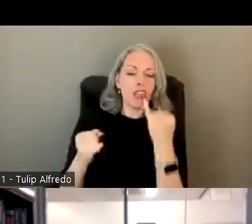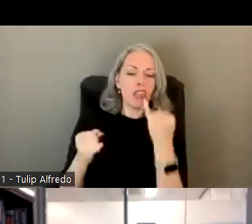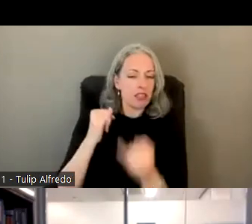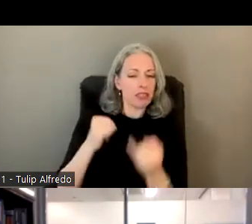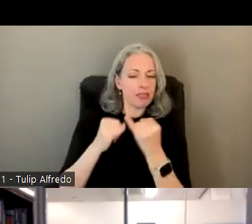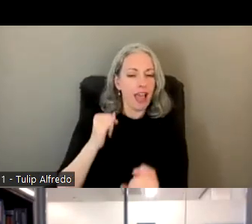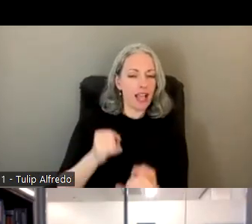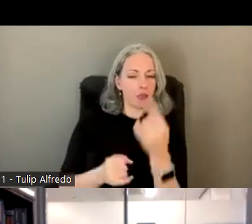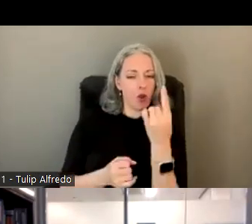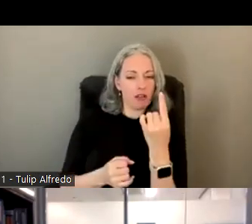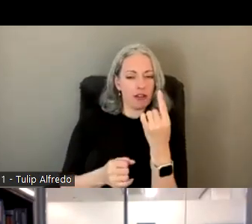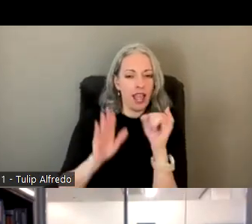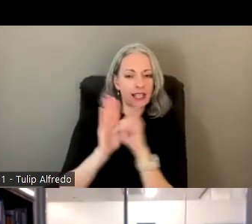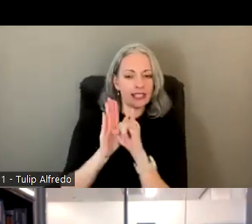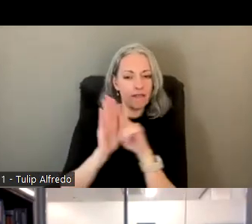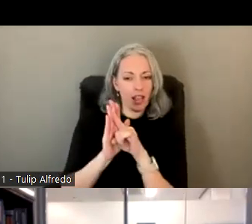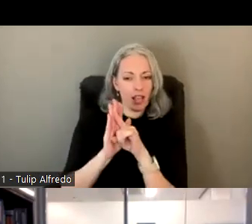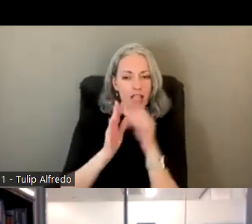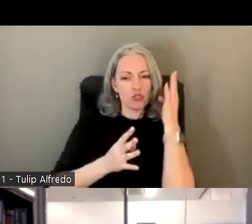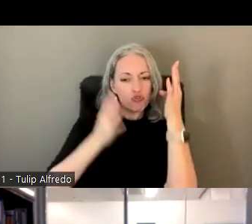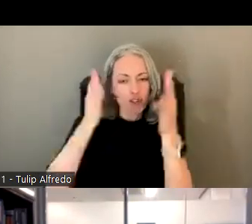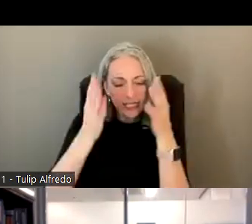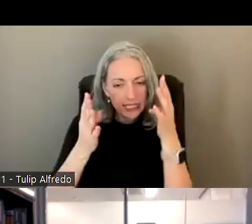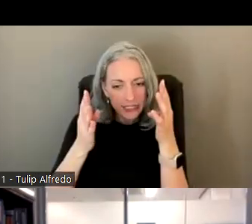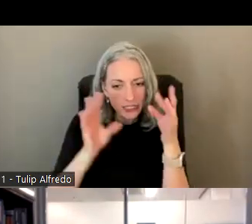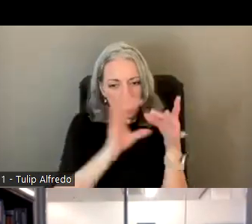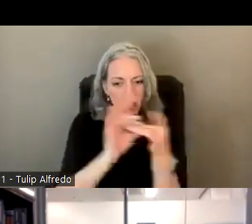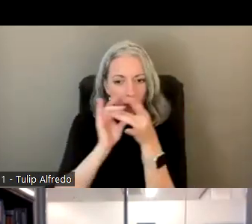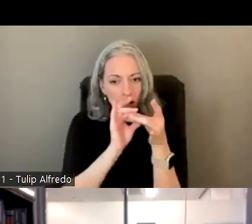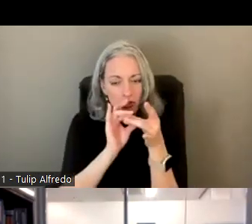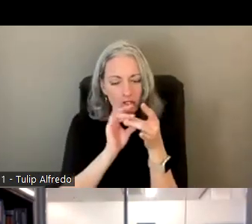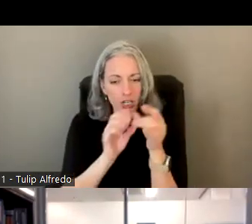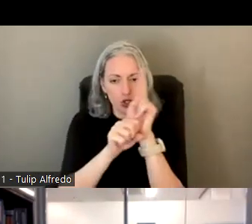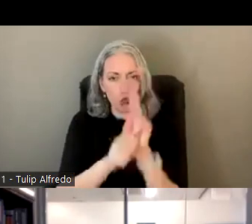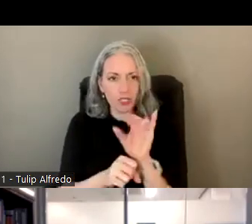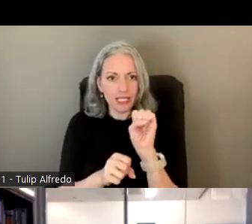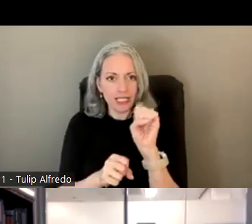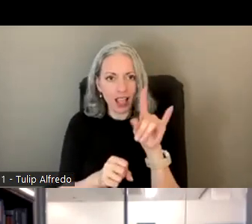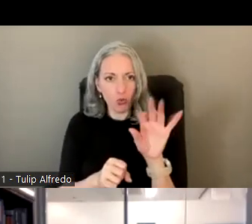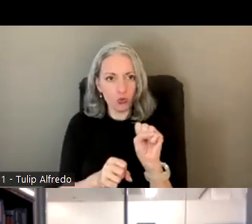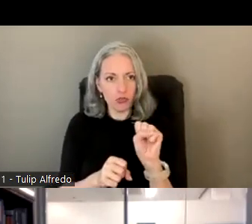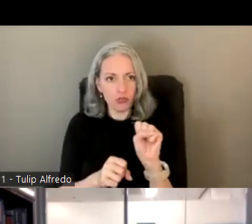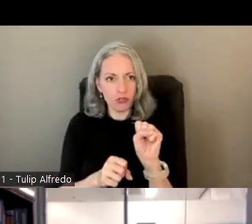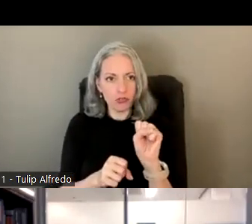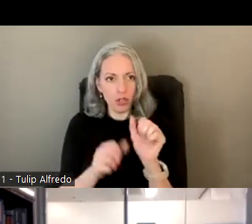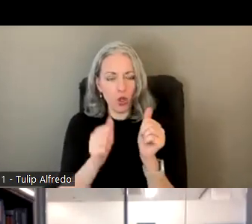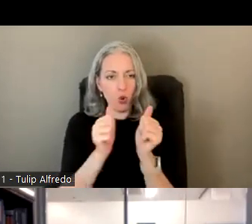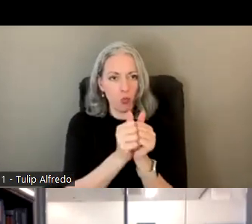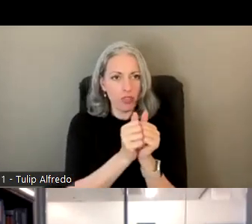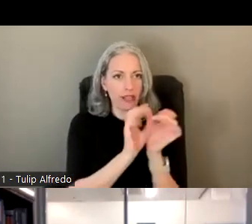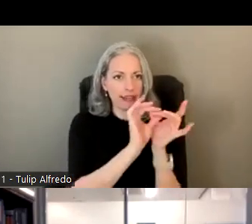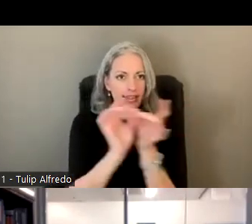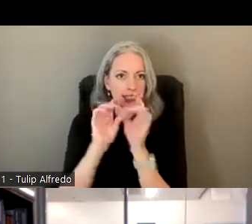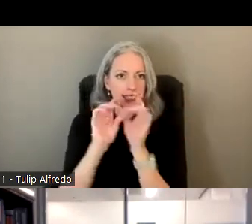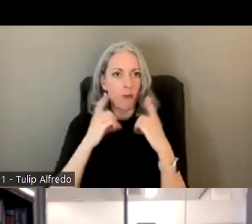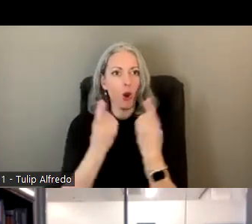one, identify and pursue strategies to improve collaboration and reduce silos among departments to address the growing needs of people